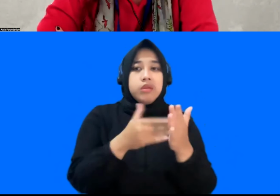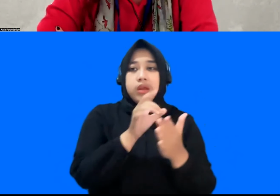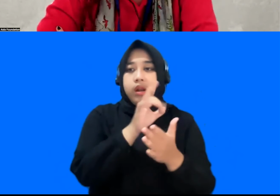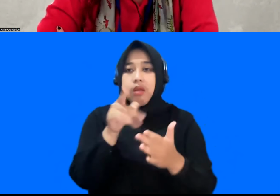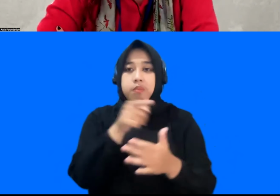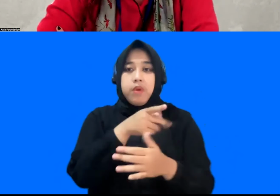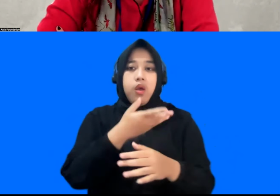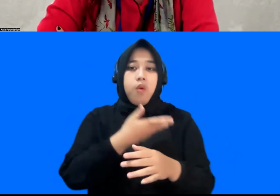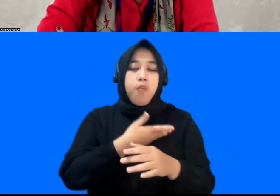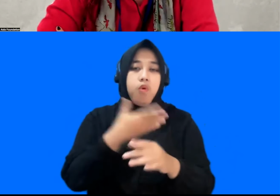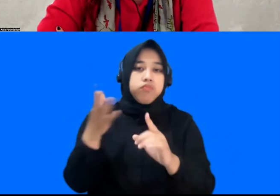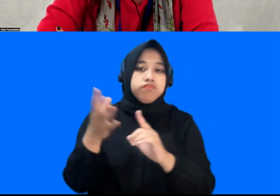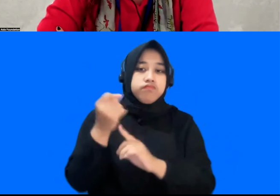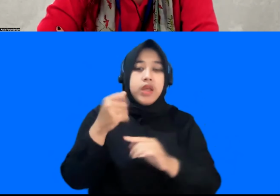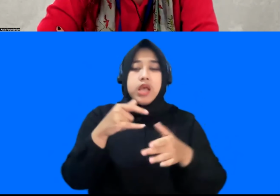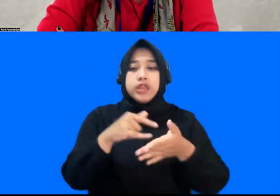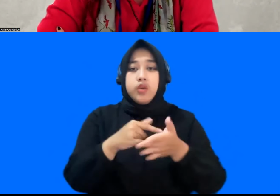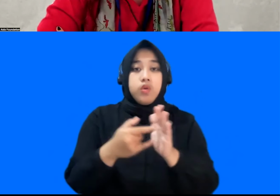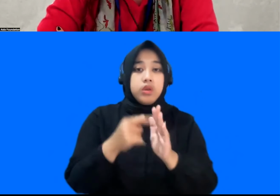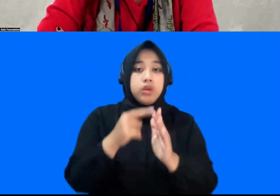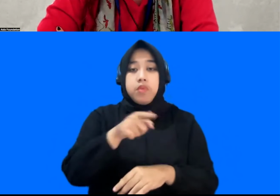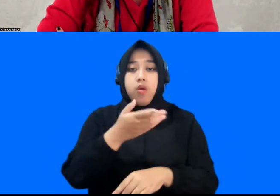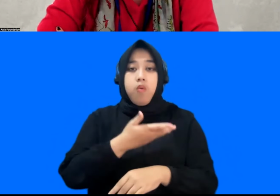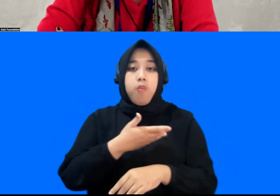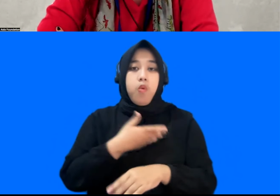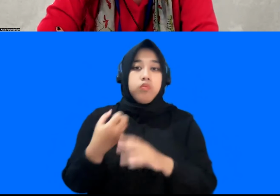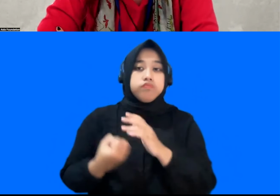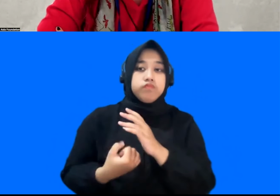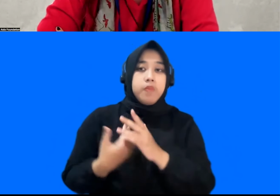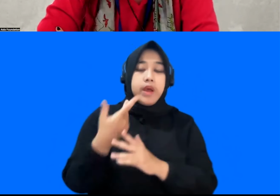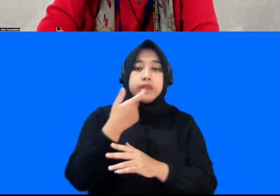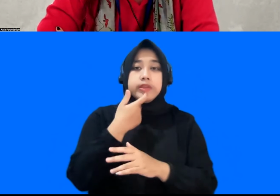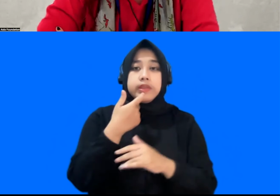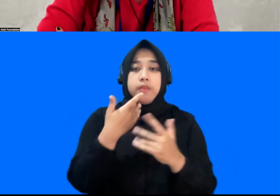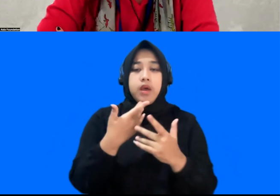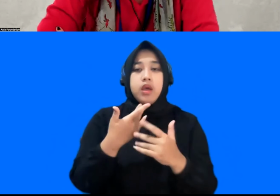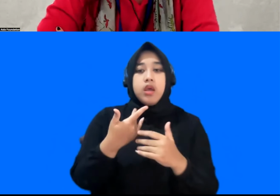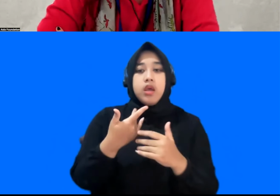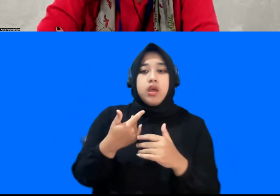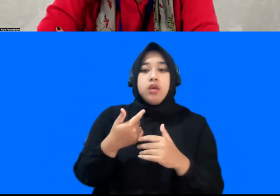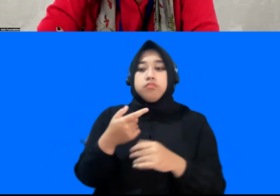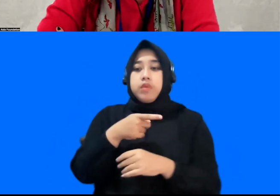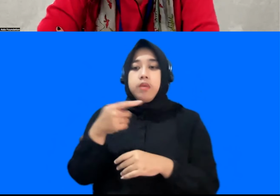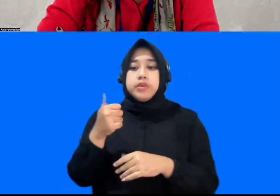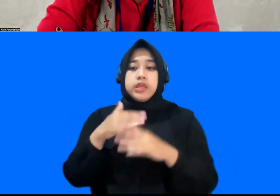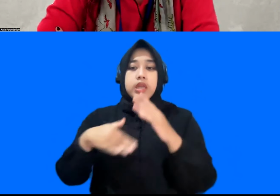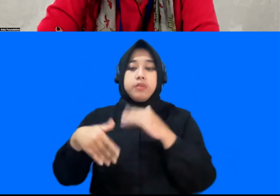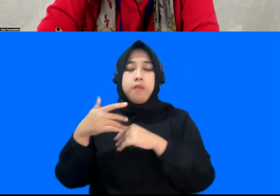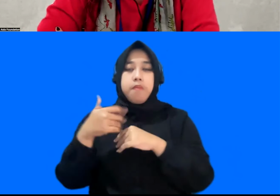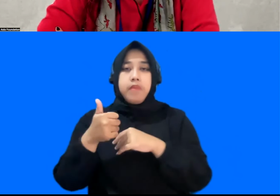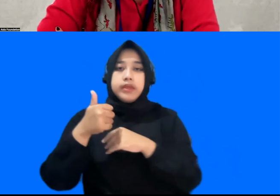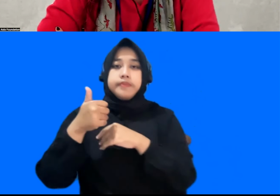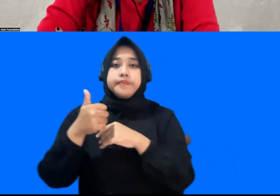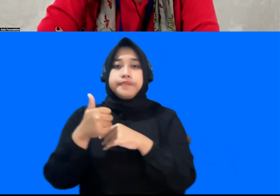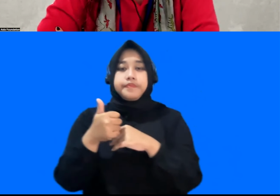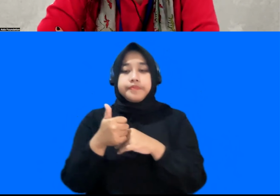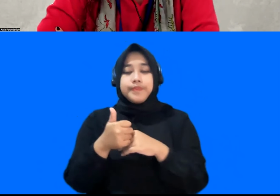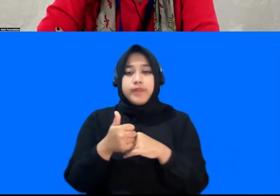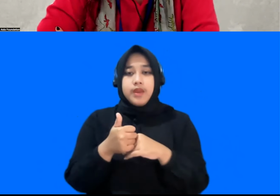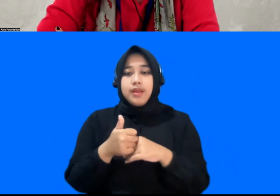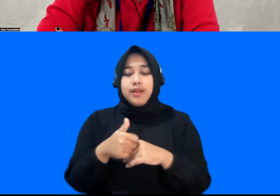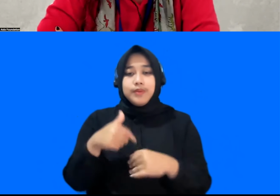they develop is meant to be enabling in that sense. So there's very much a coordination